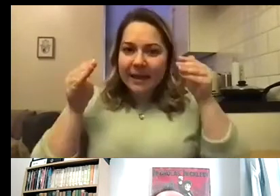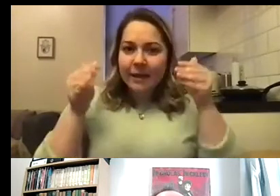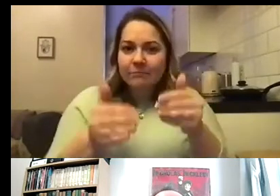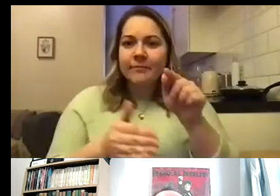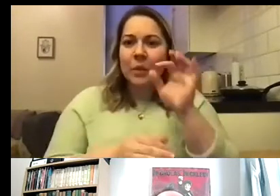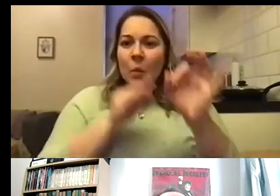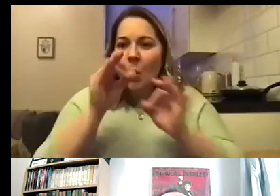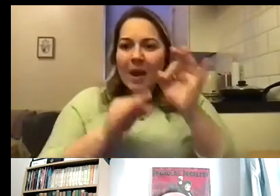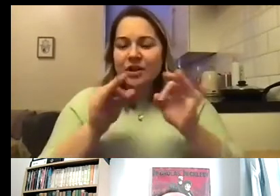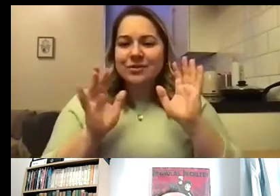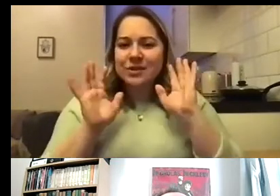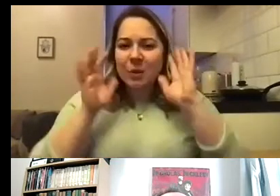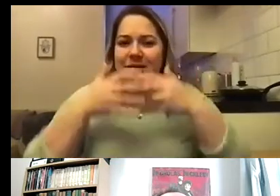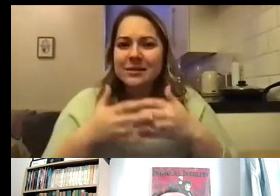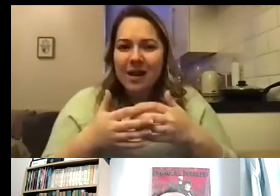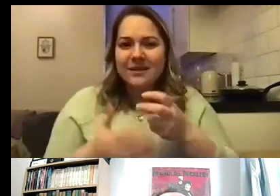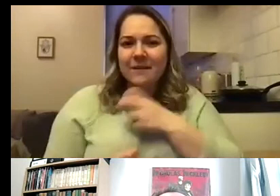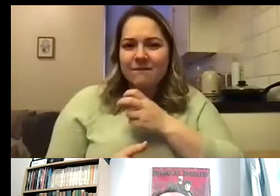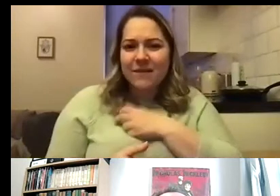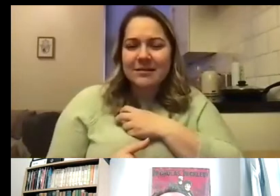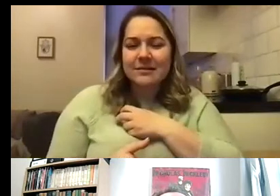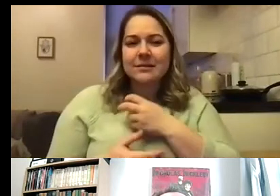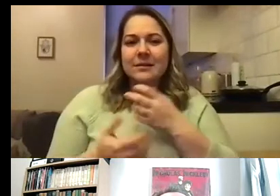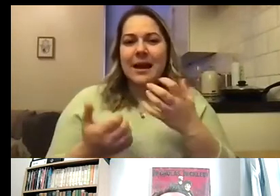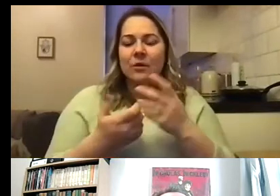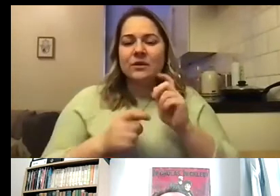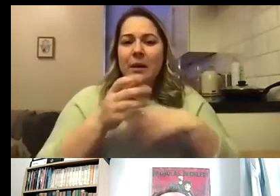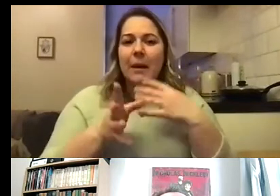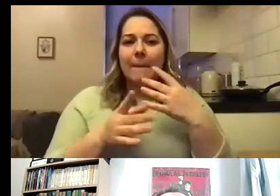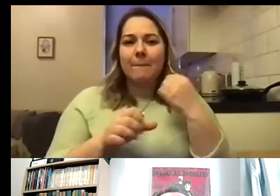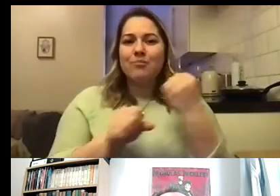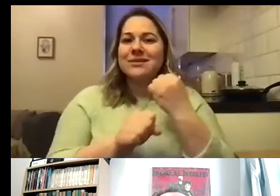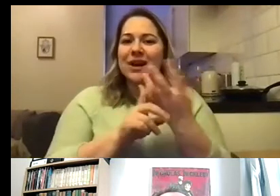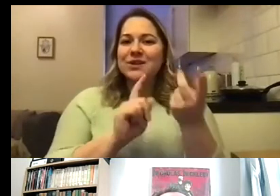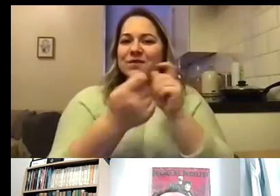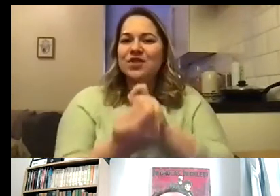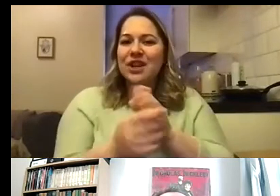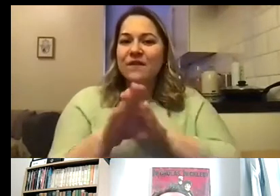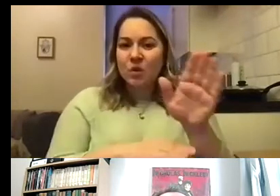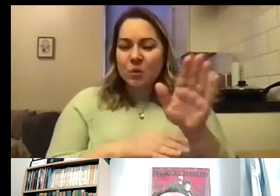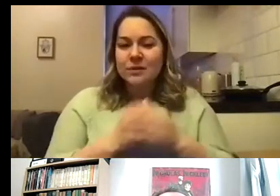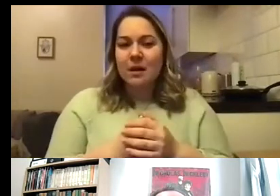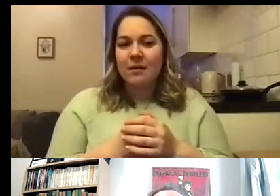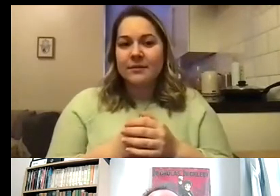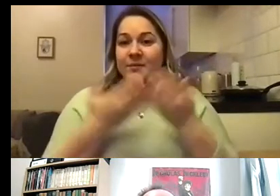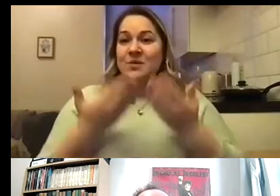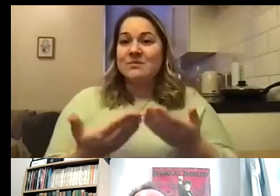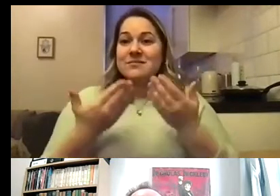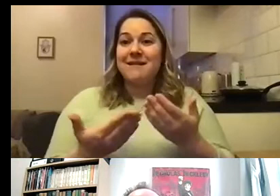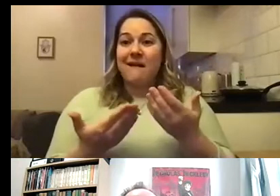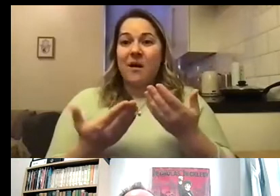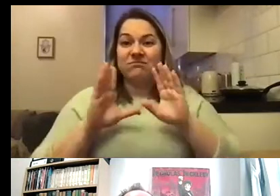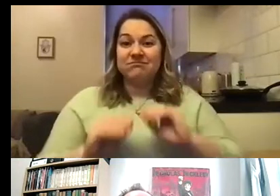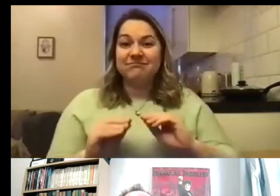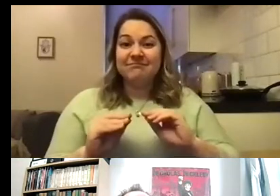and these concerns and fears into productive change. We are coming to the end of this